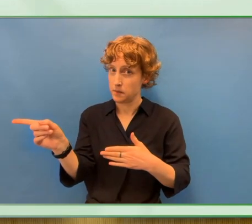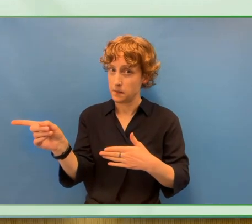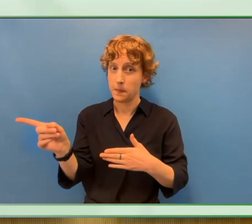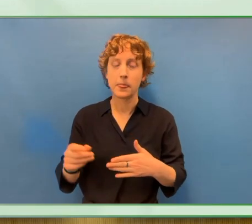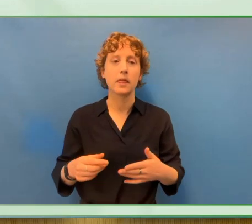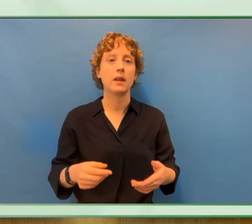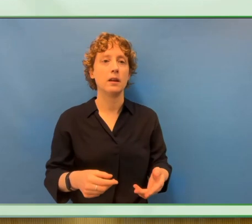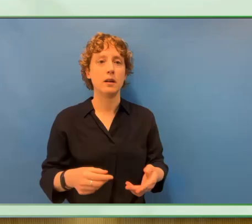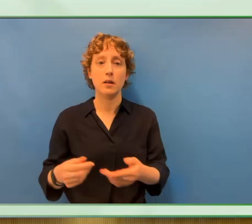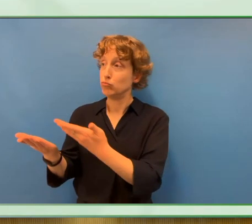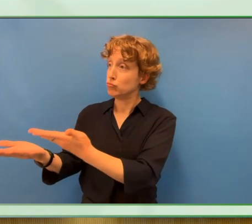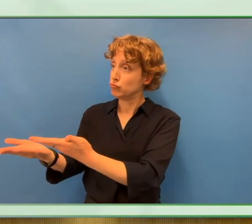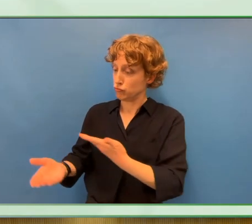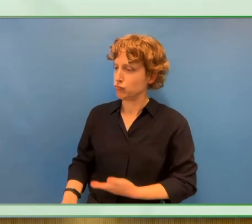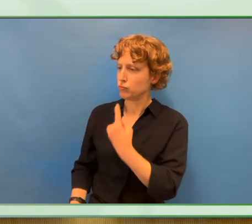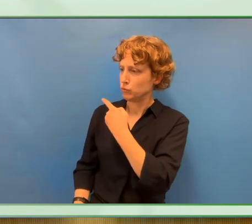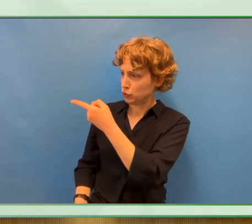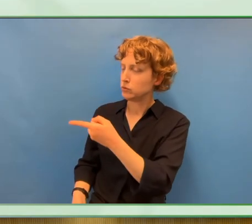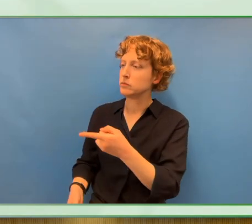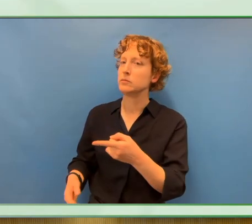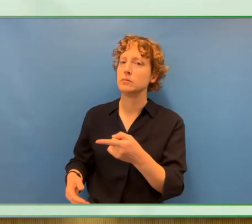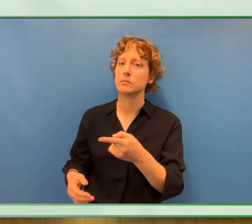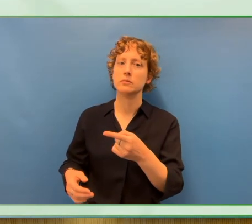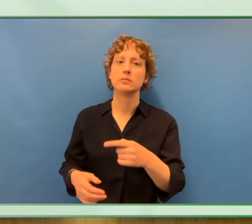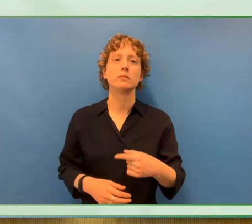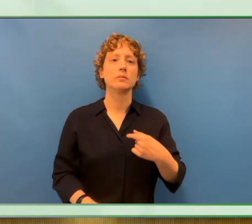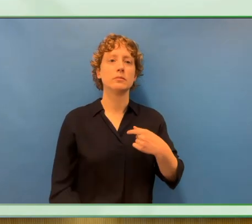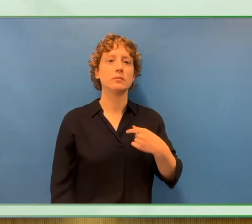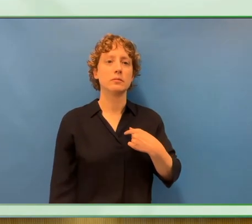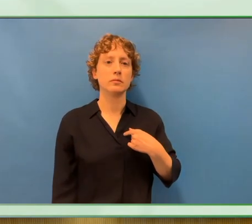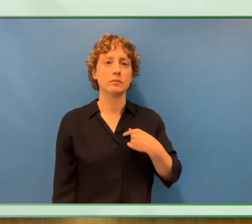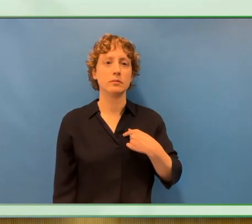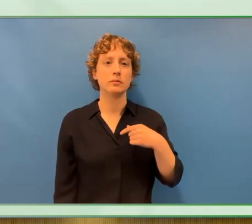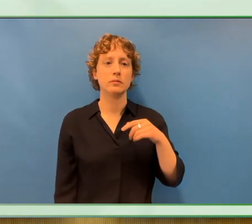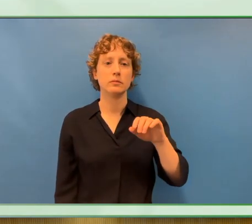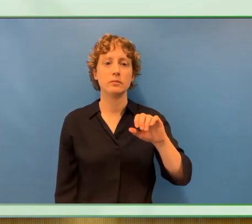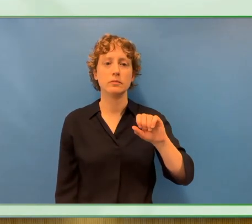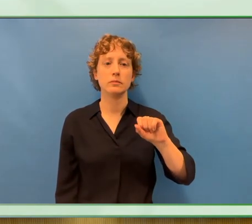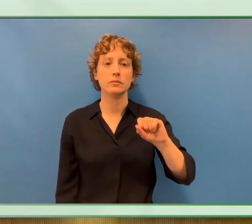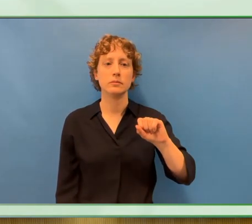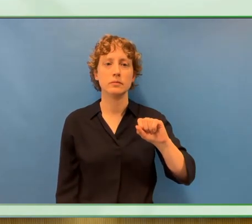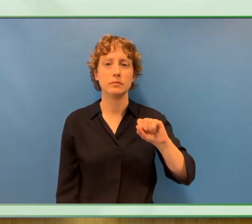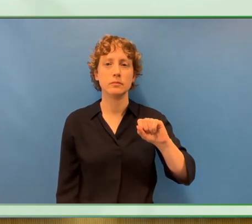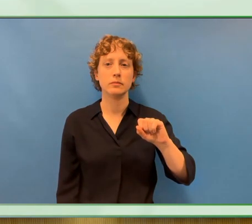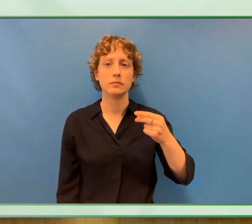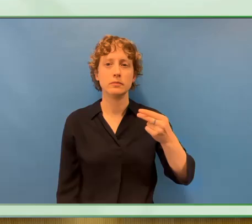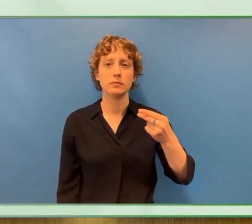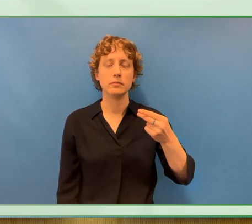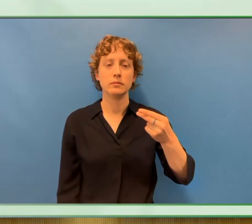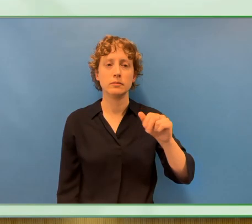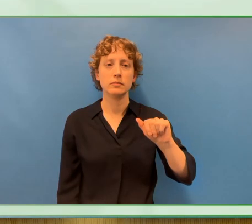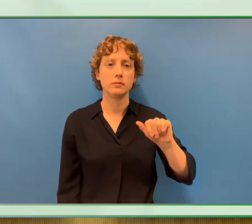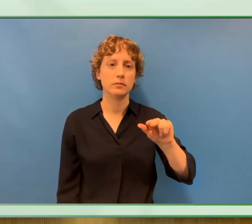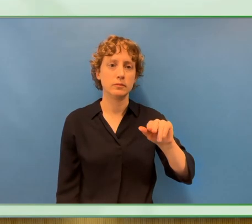say who you are and the name Sure. of your organization, please. Sinead Burke, I lead the team at Tilting the Lens. It was more about access to